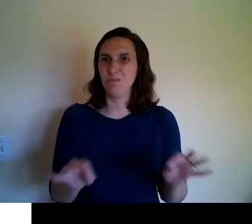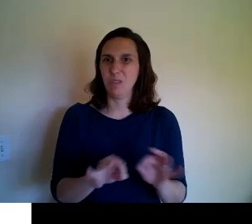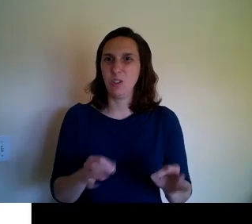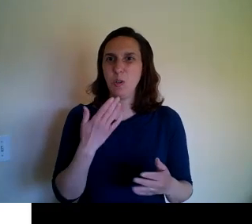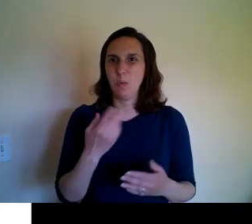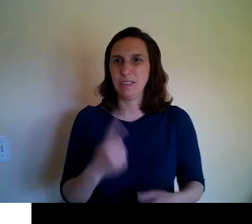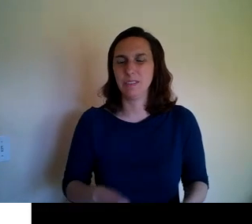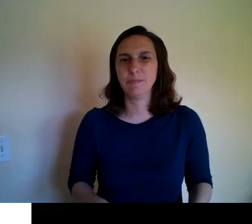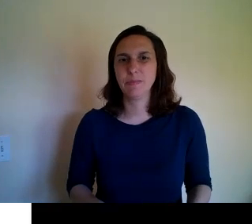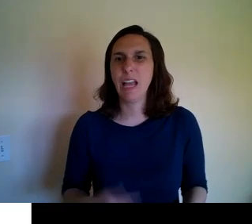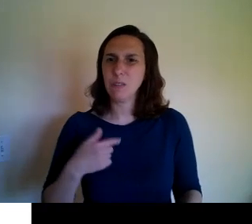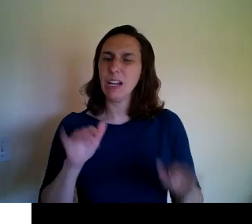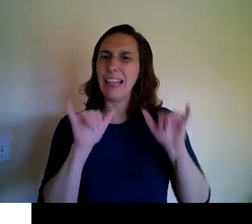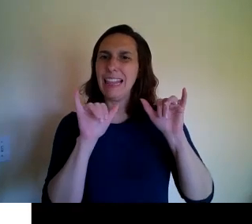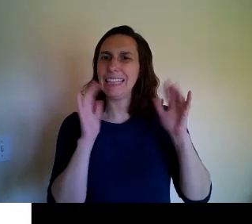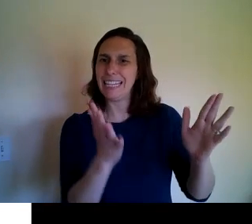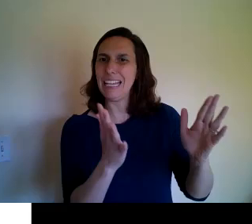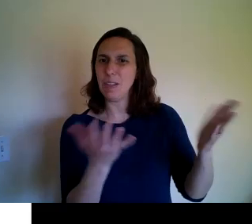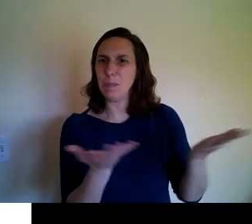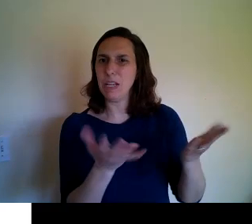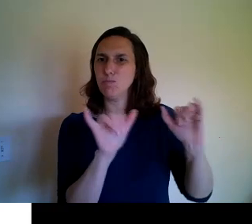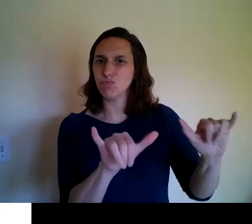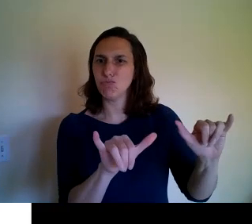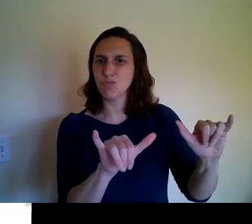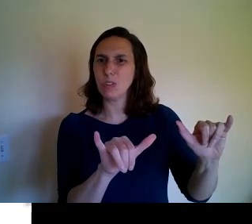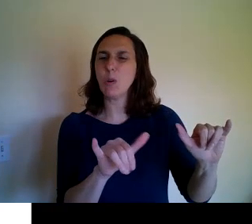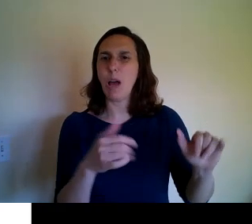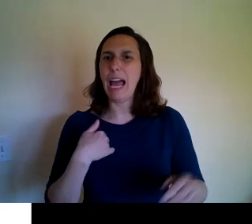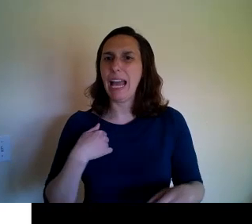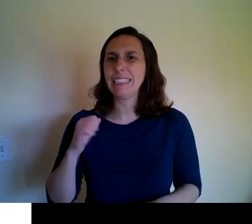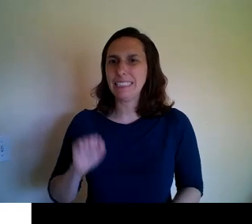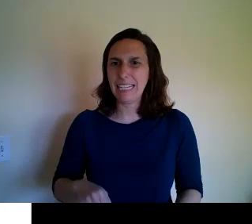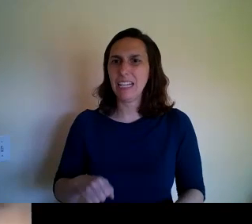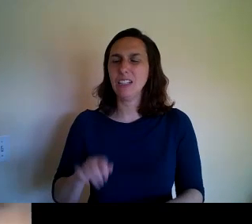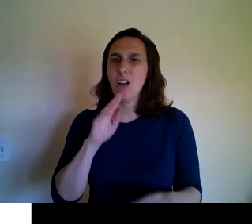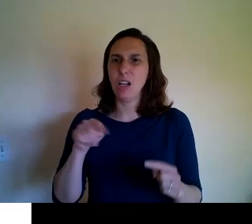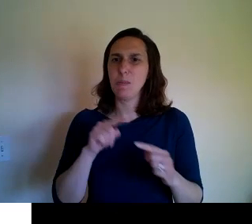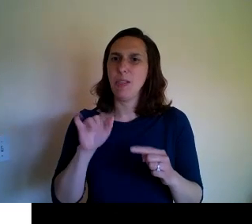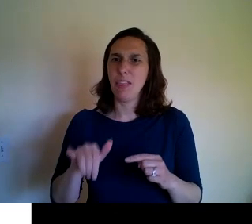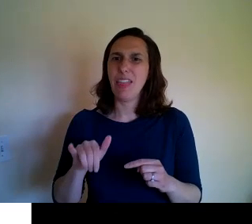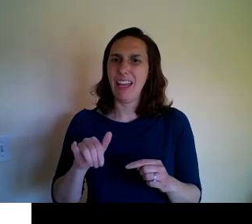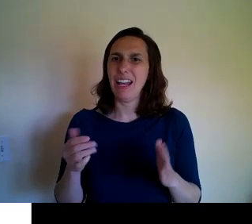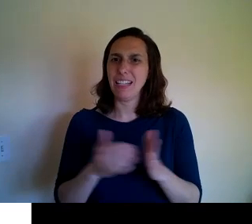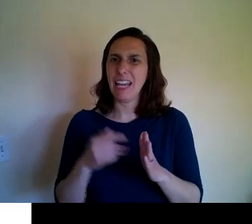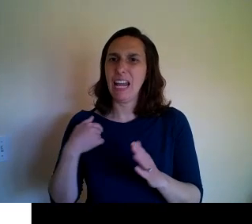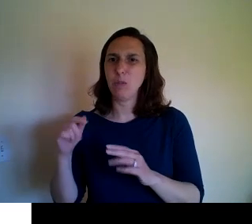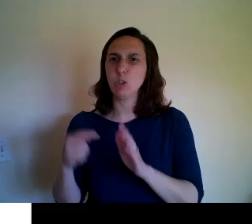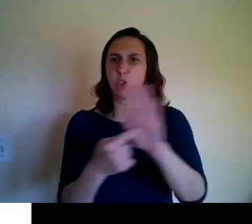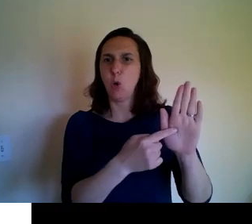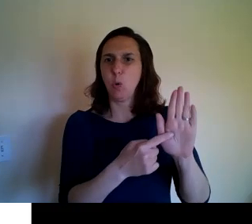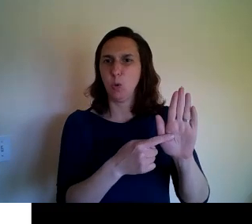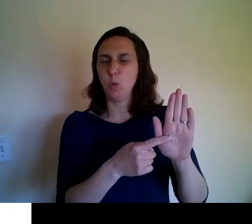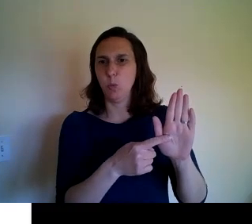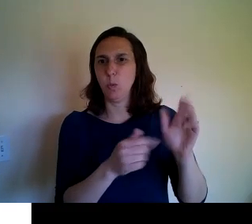going to keep those up here so I can get back to them easily, since Blackboard's going to be off to the side, different